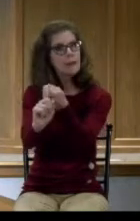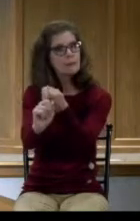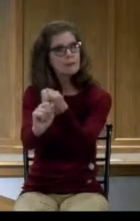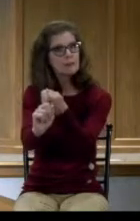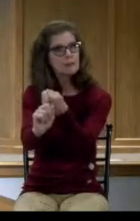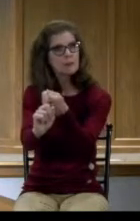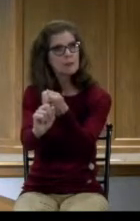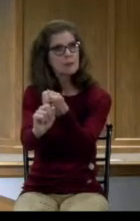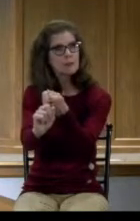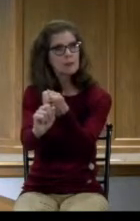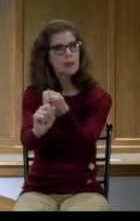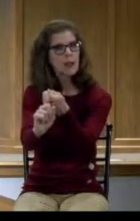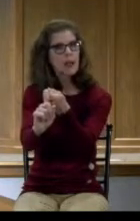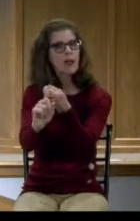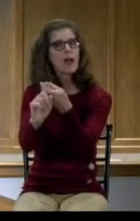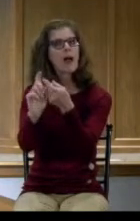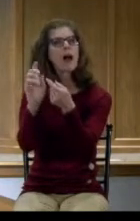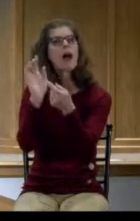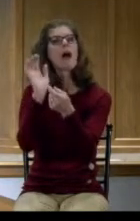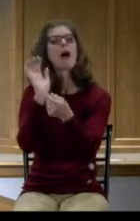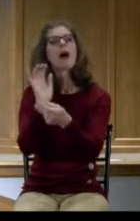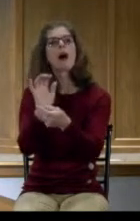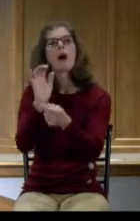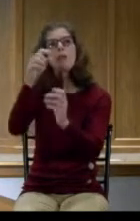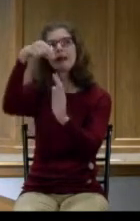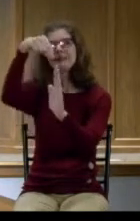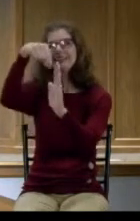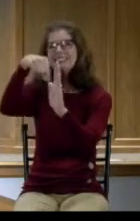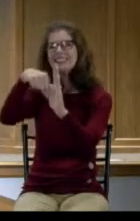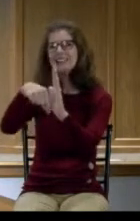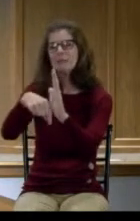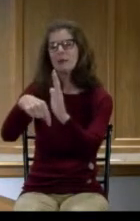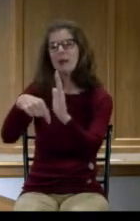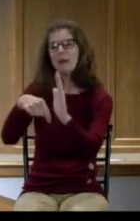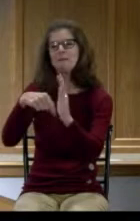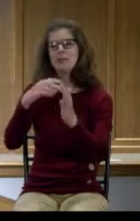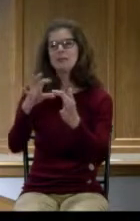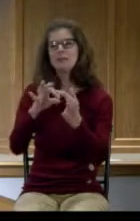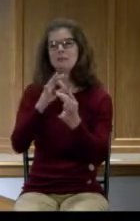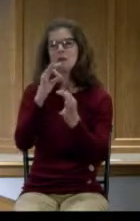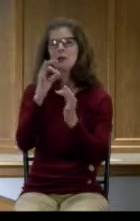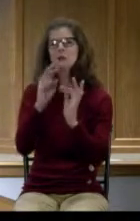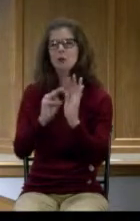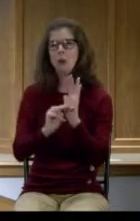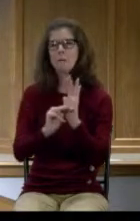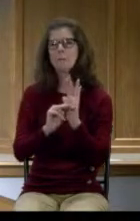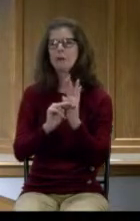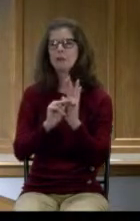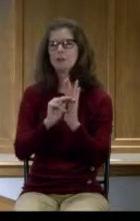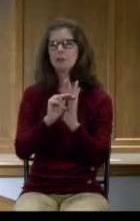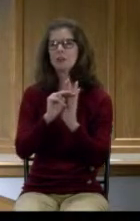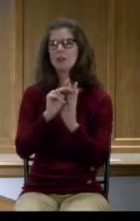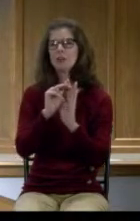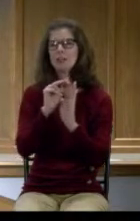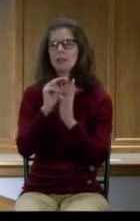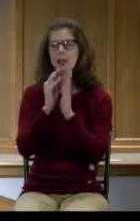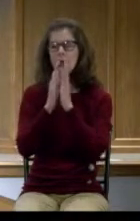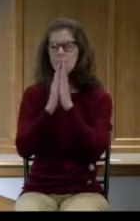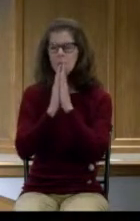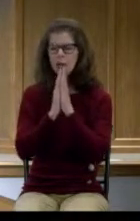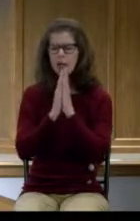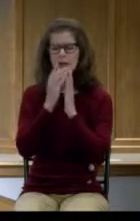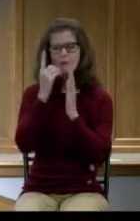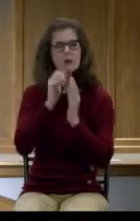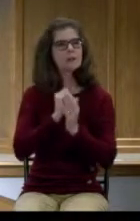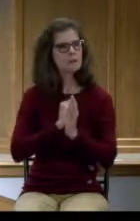You see, to me, that even unlocks a deeper level of spiritual maturity, which is to pray the deepest prayers you know how to pray, not just for yourself, but